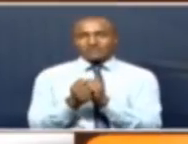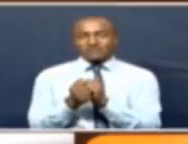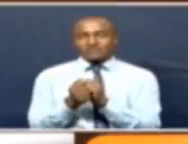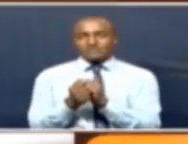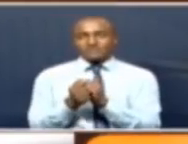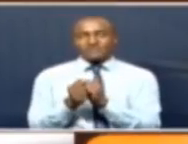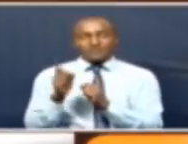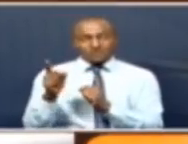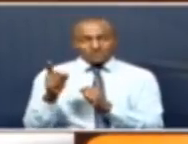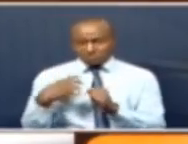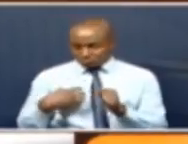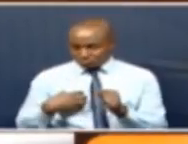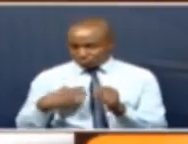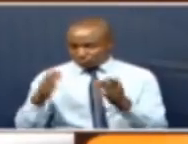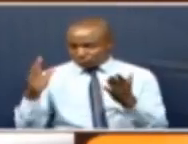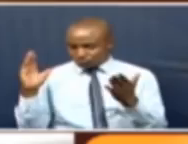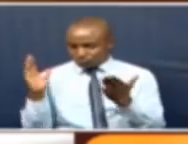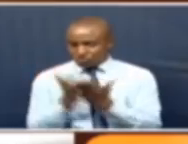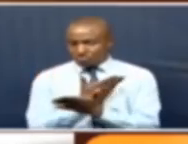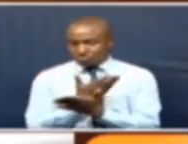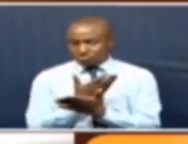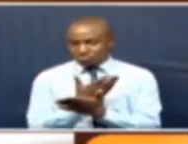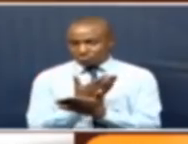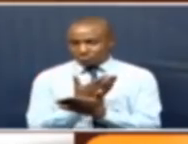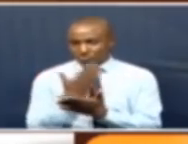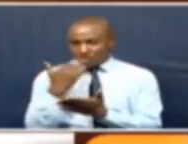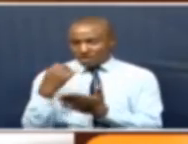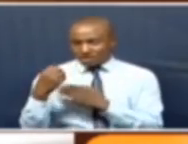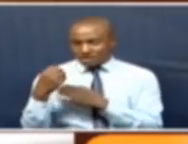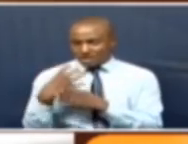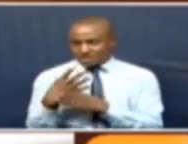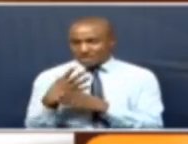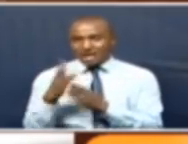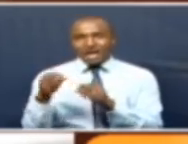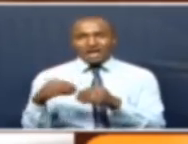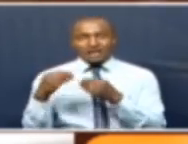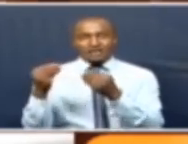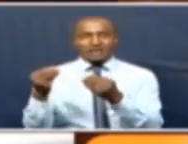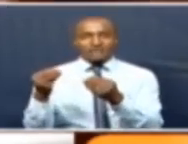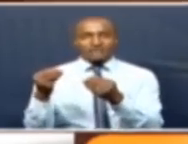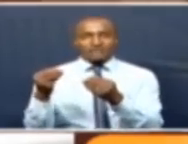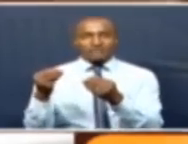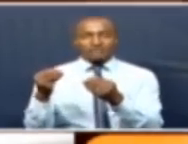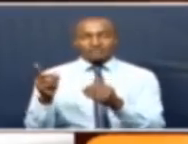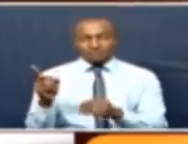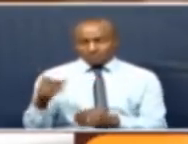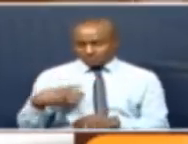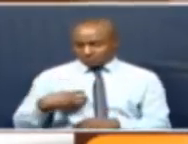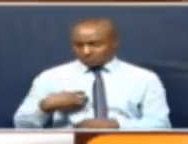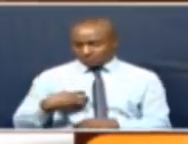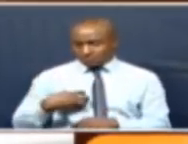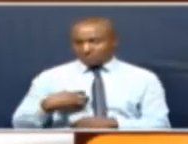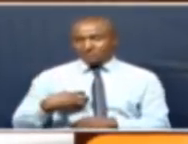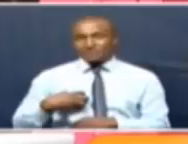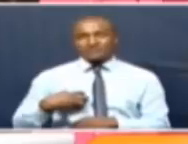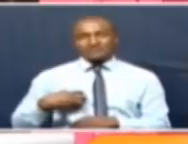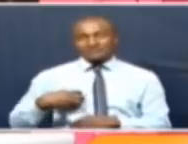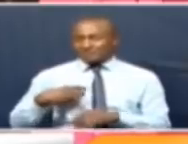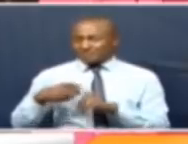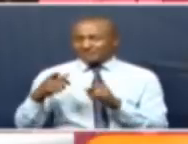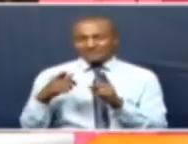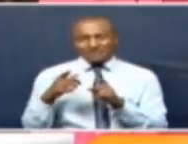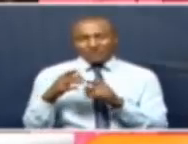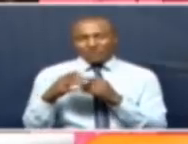underwent a mastectomy, surgery to remove the breast, medics gave her a silicone prosthetic to wear. It was uncomfortable. She